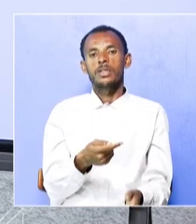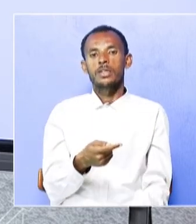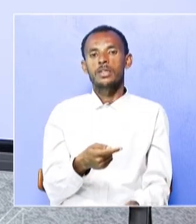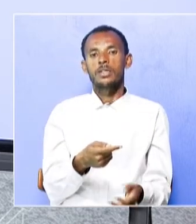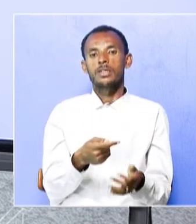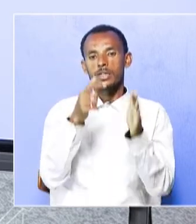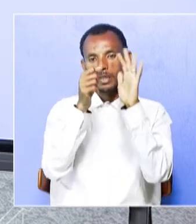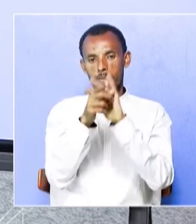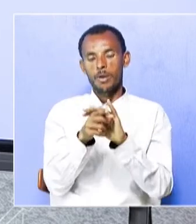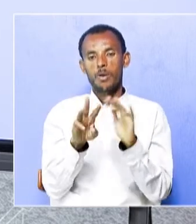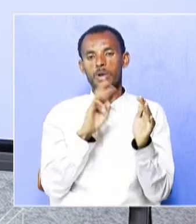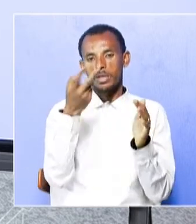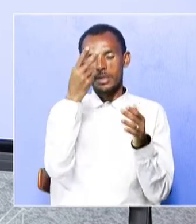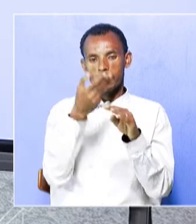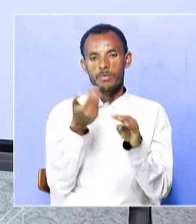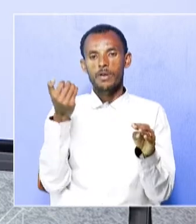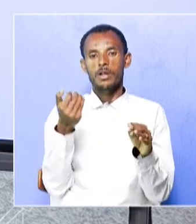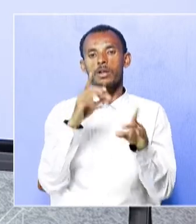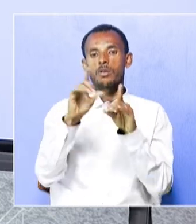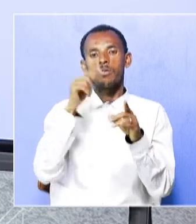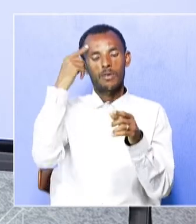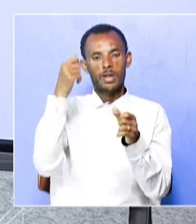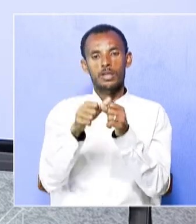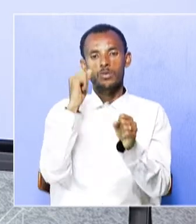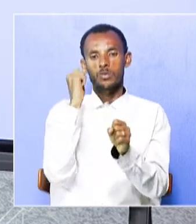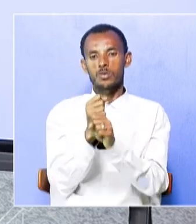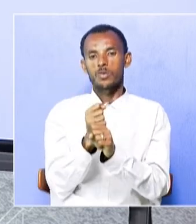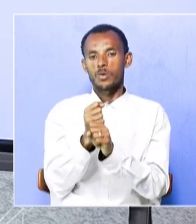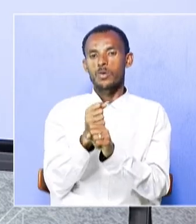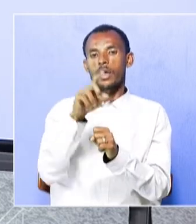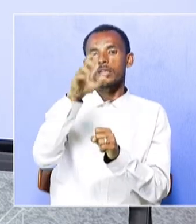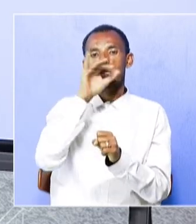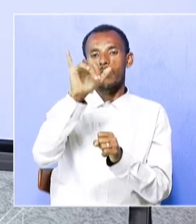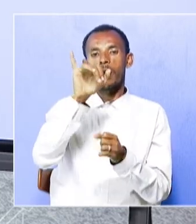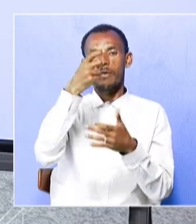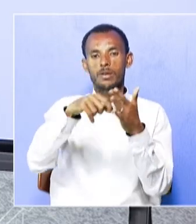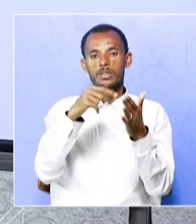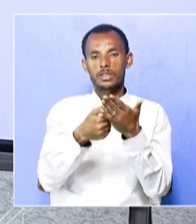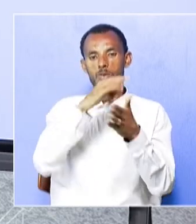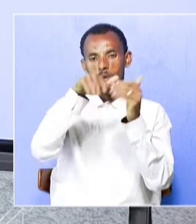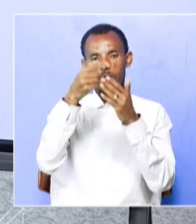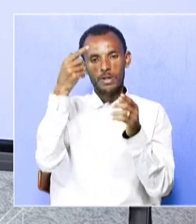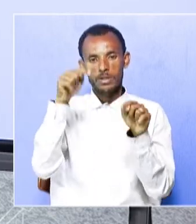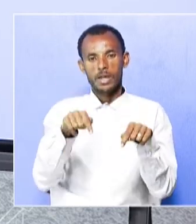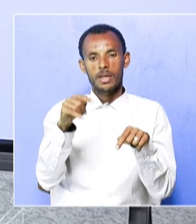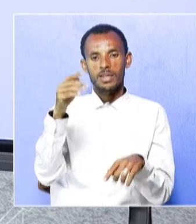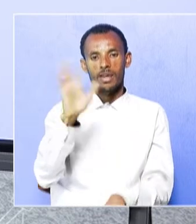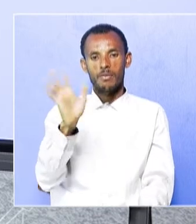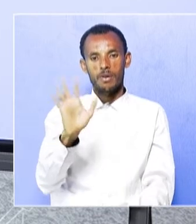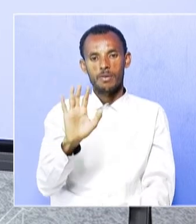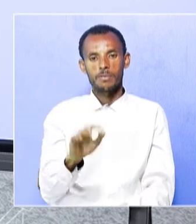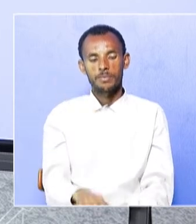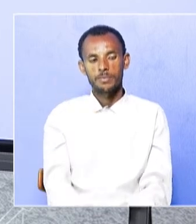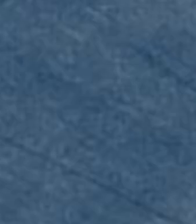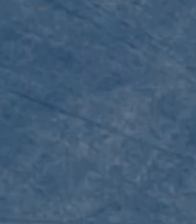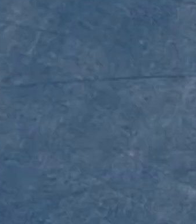the examples that we have seen before, don't forget to calculate these X and Y values. This is all for today. Thank you for watching.